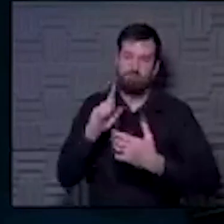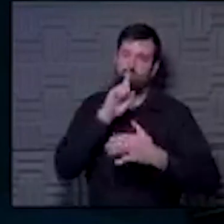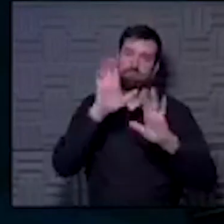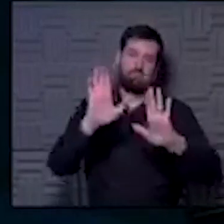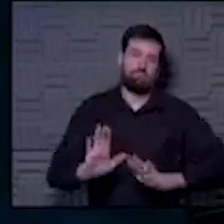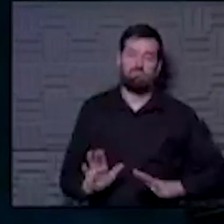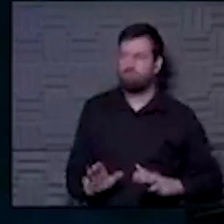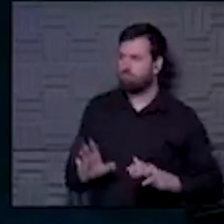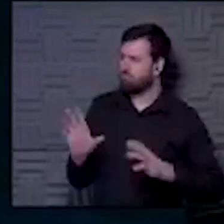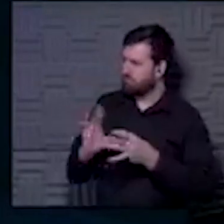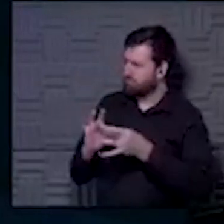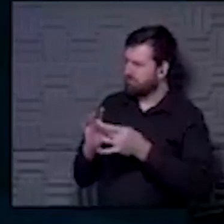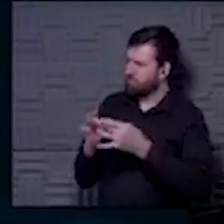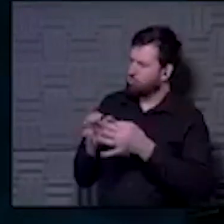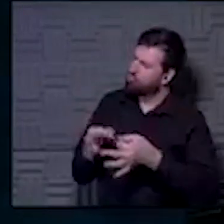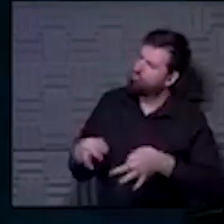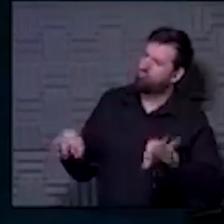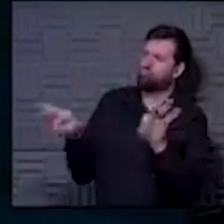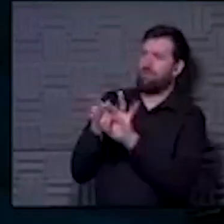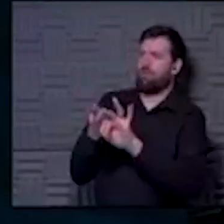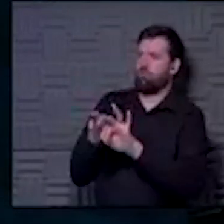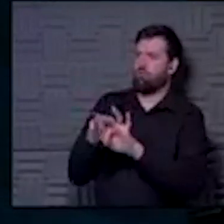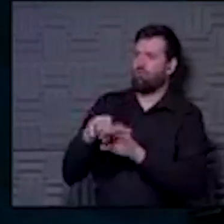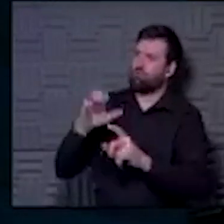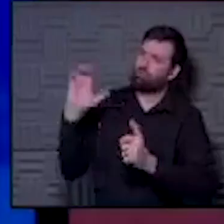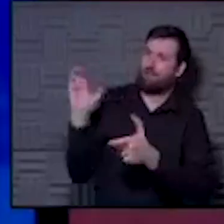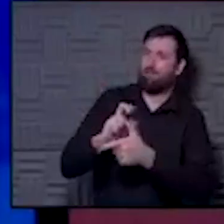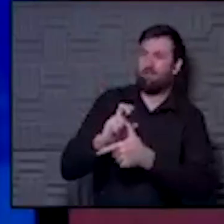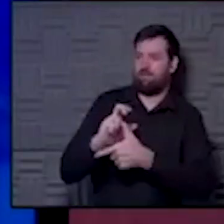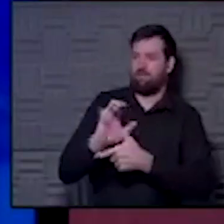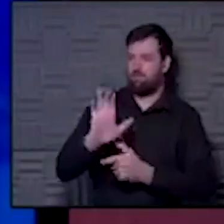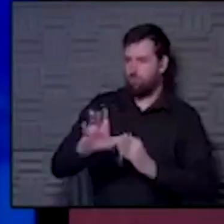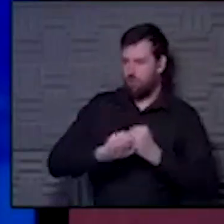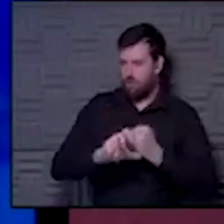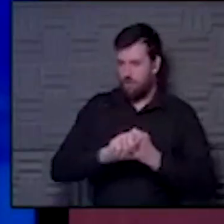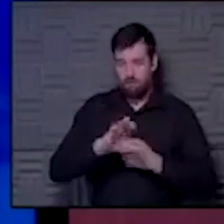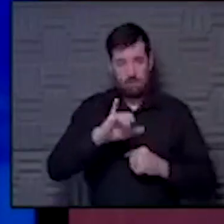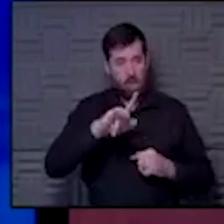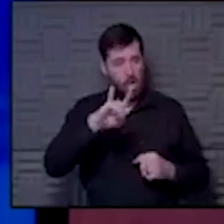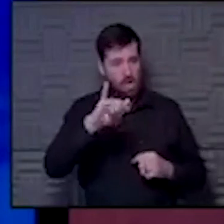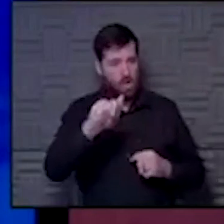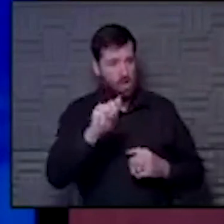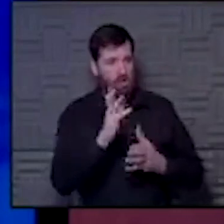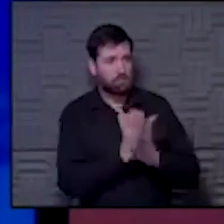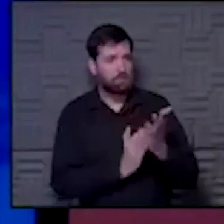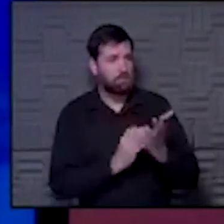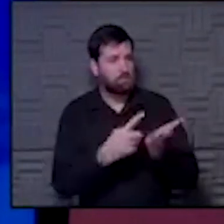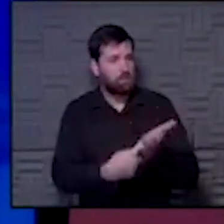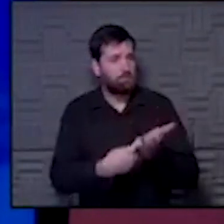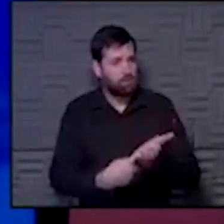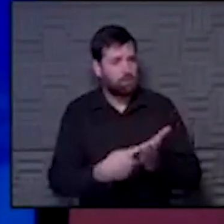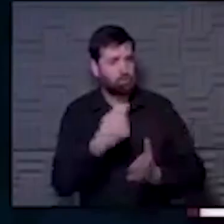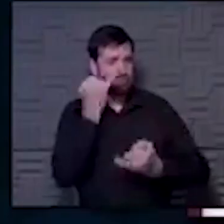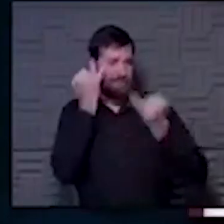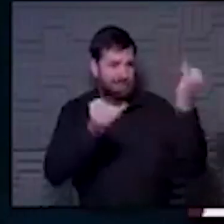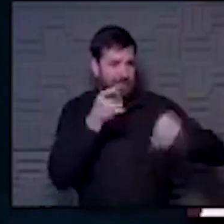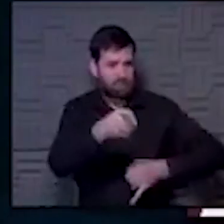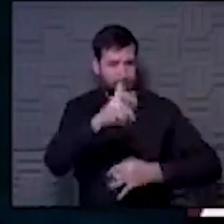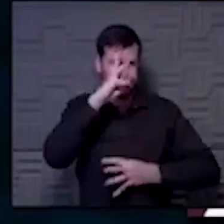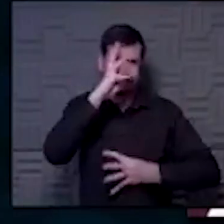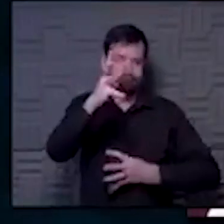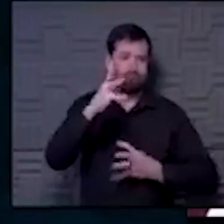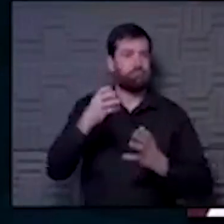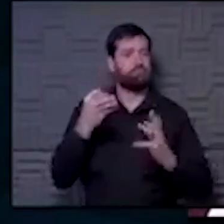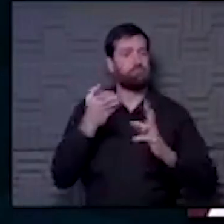right, I think you called her a critical champion in your campaign. So, Claudia, share us with some of the conversations and ideas you've come up with through the